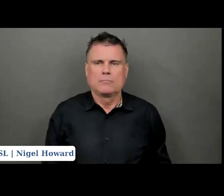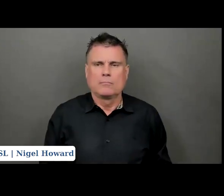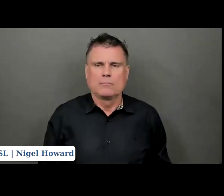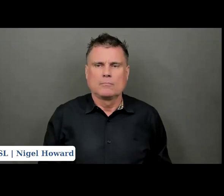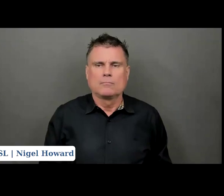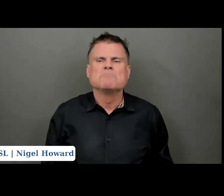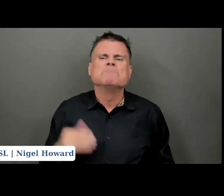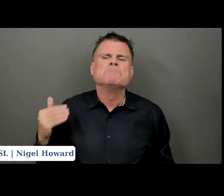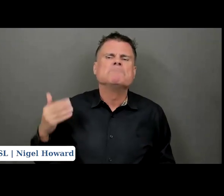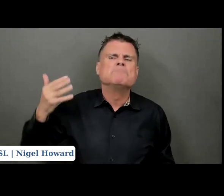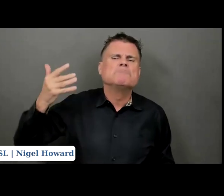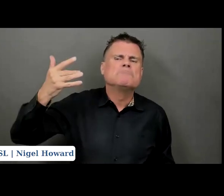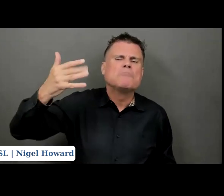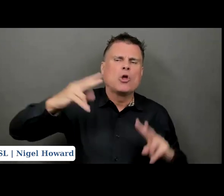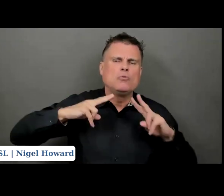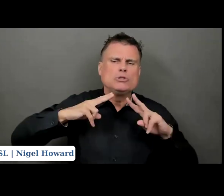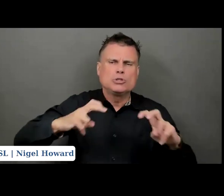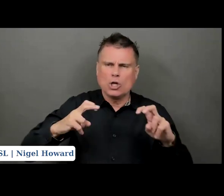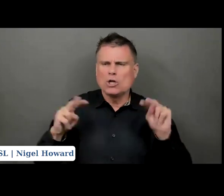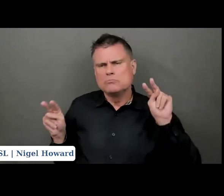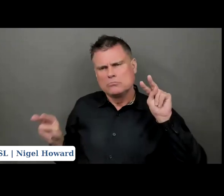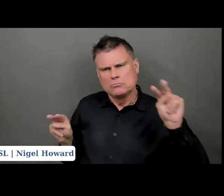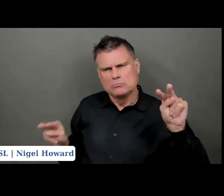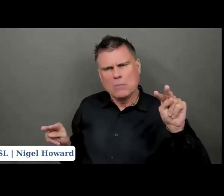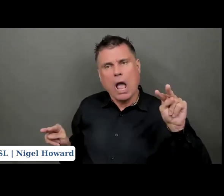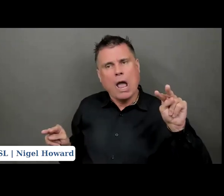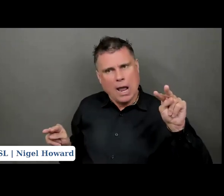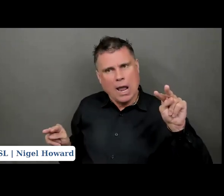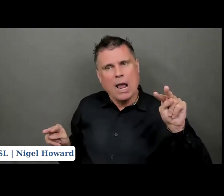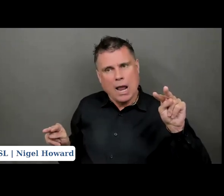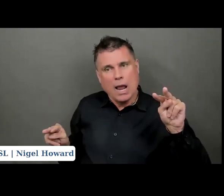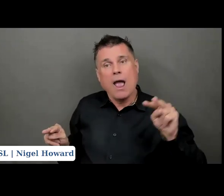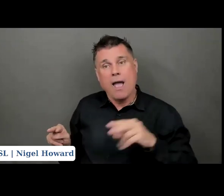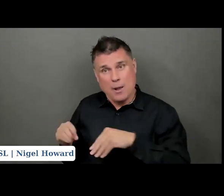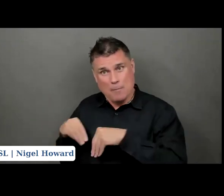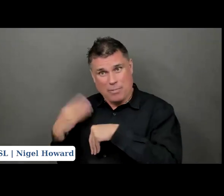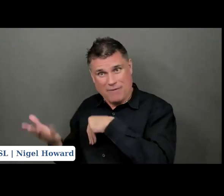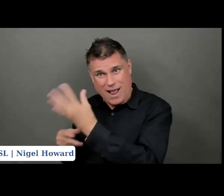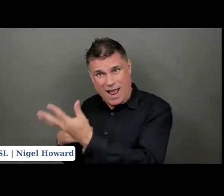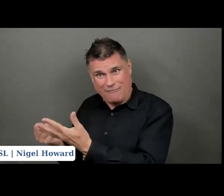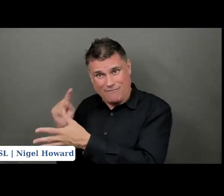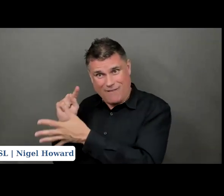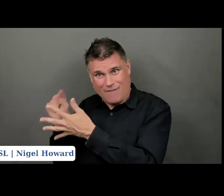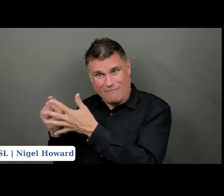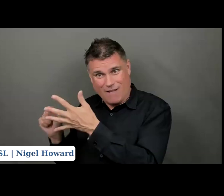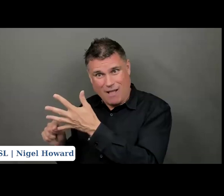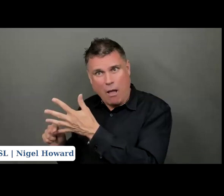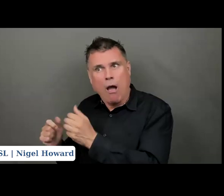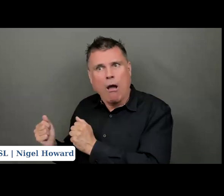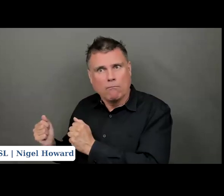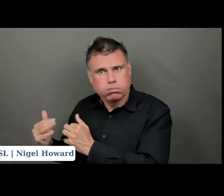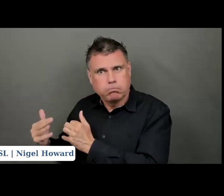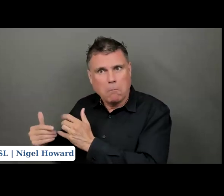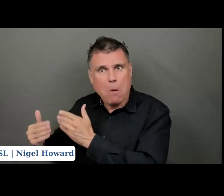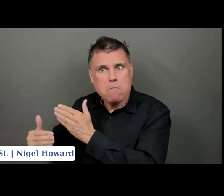the combination of all these 3 were yielding a lot of good results, because